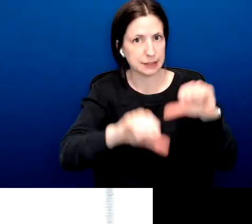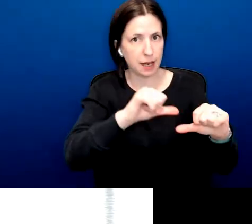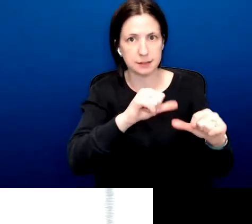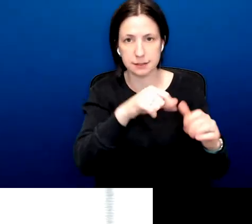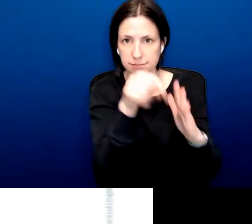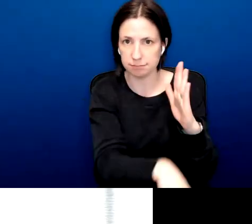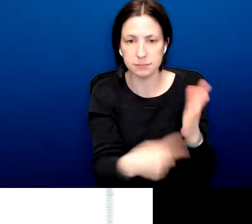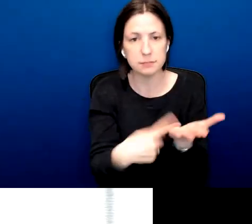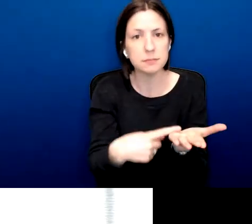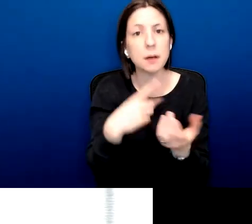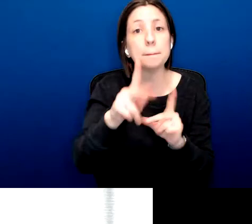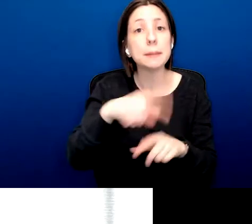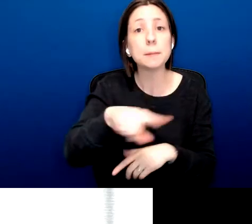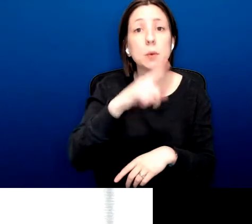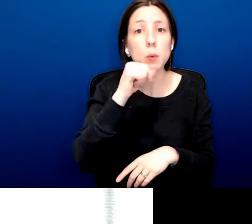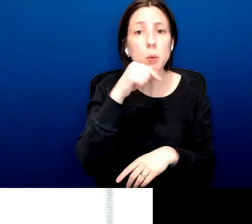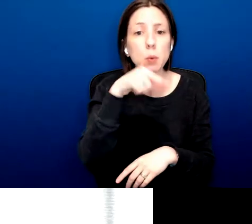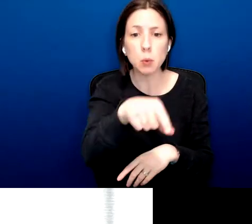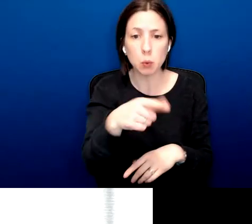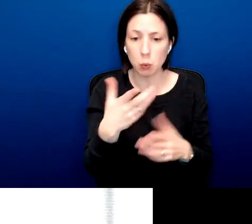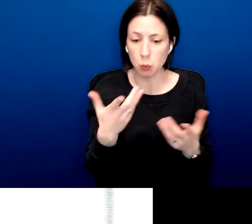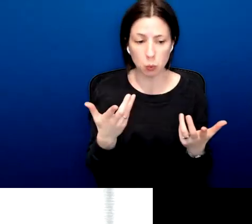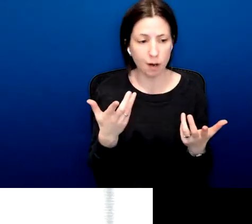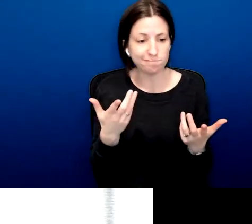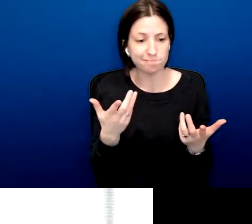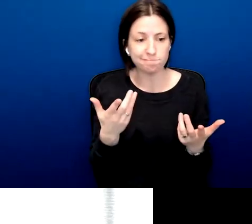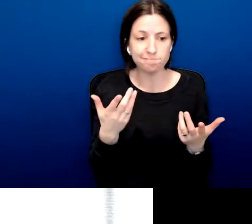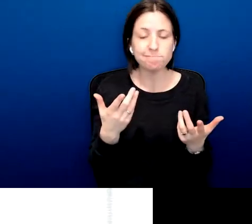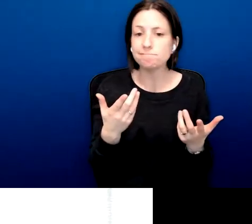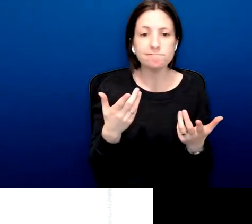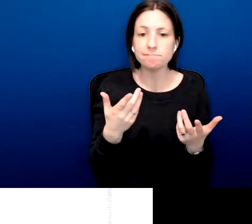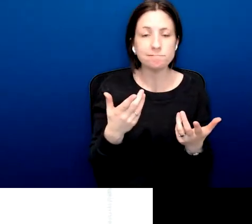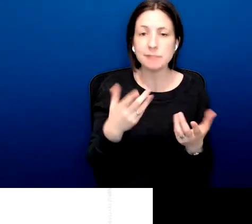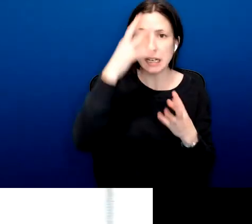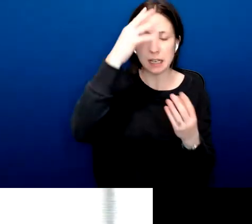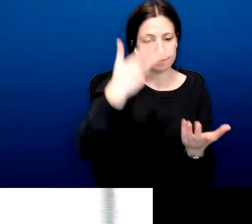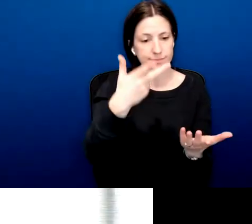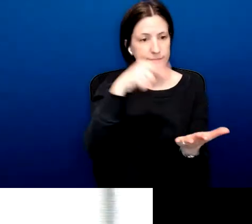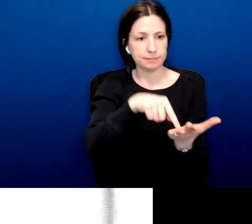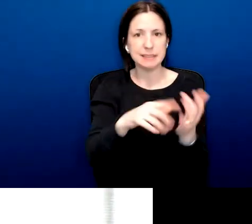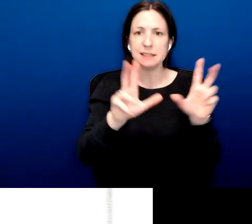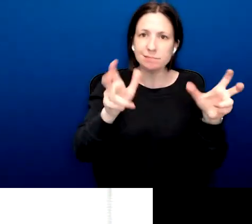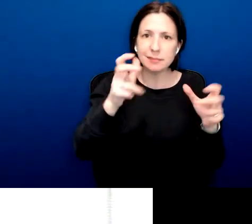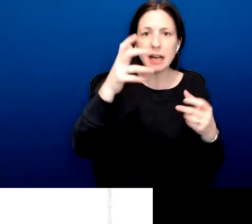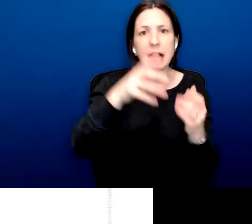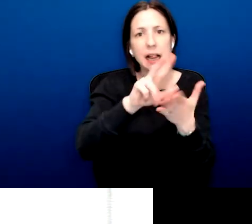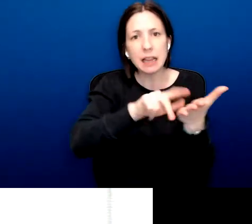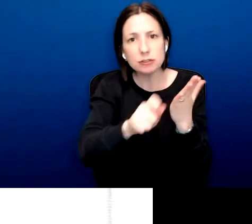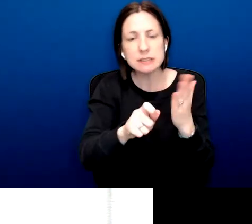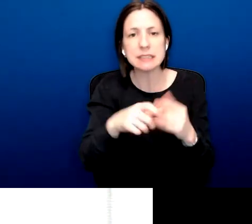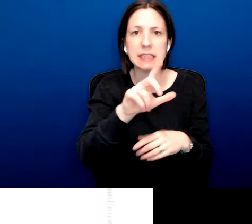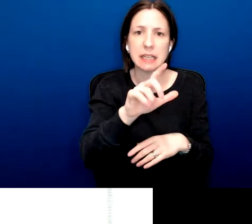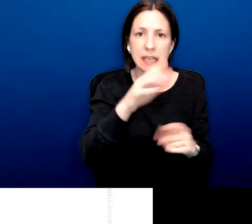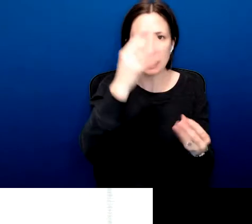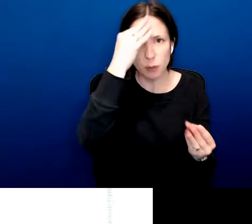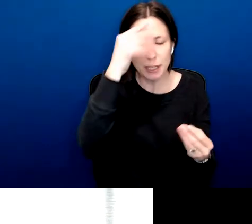those individuals who are, you know, devoid of information literacy, right? It really takes away the agency from these